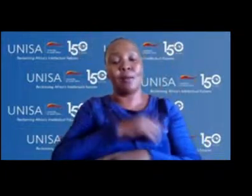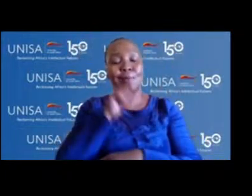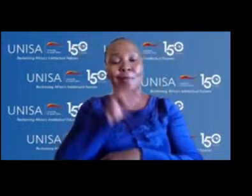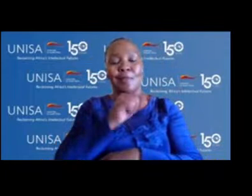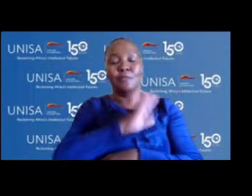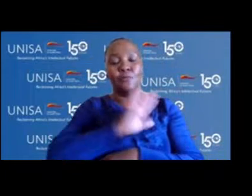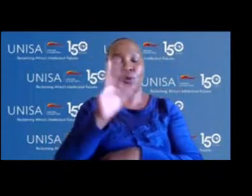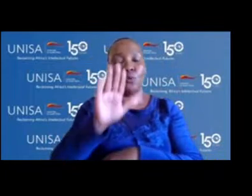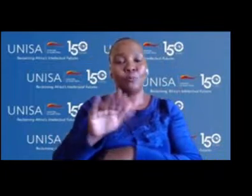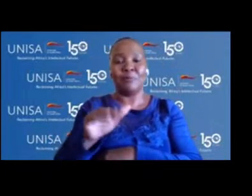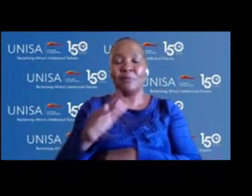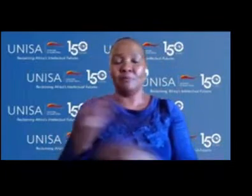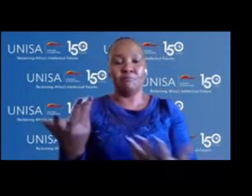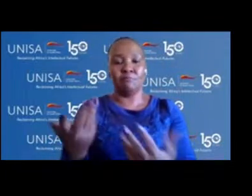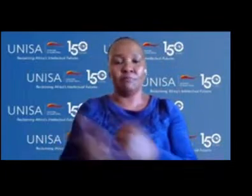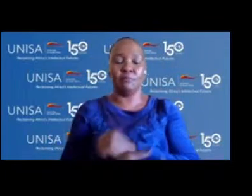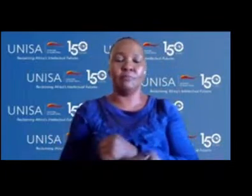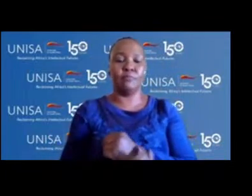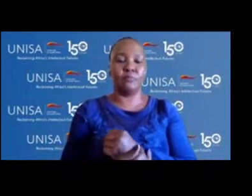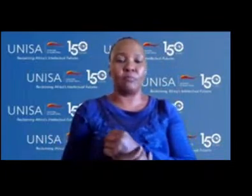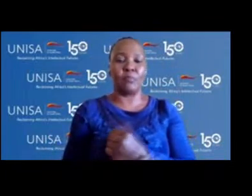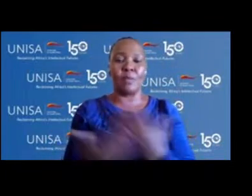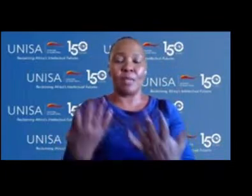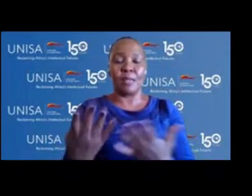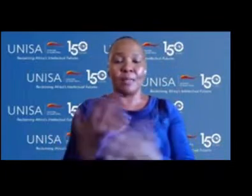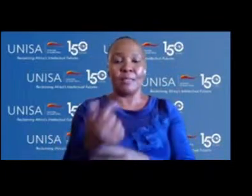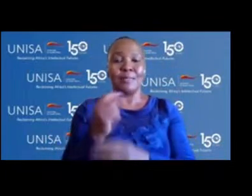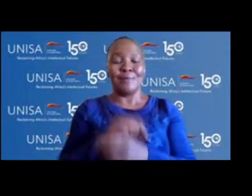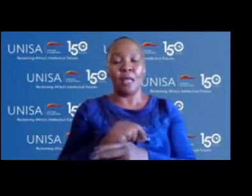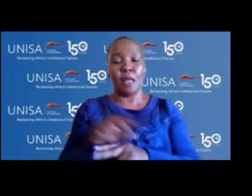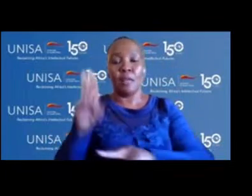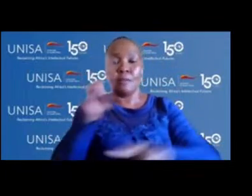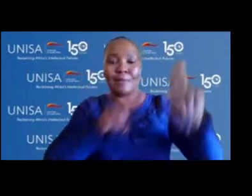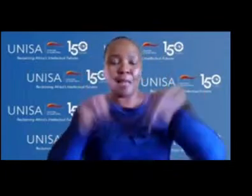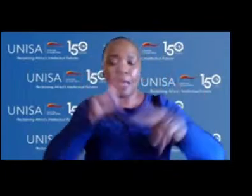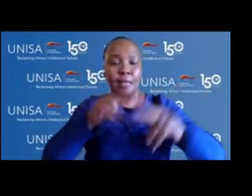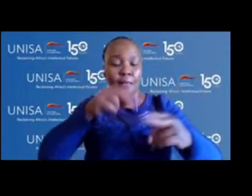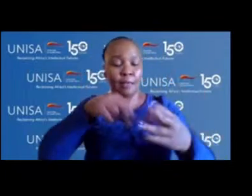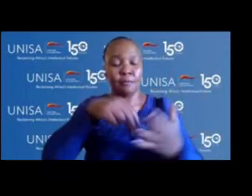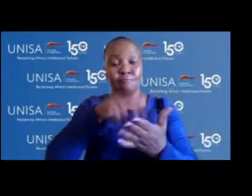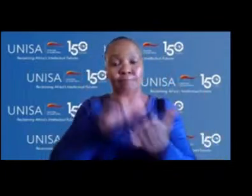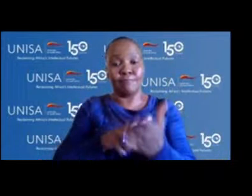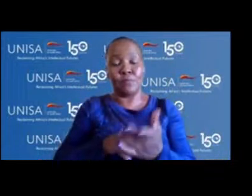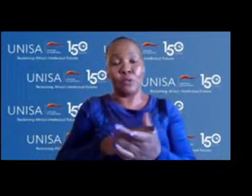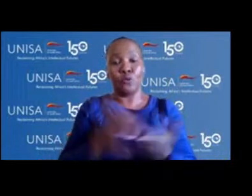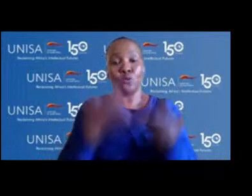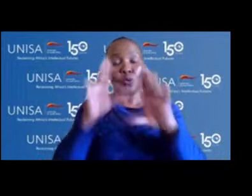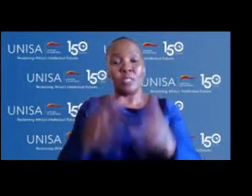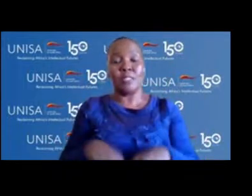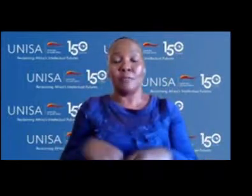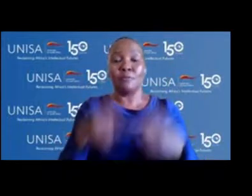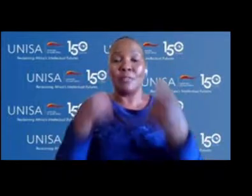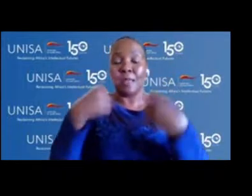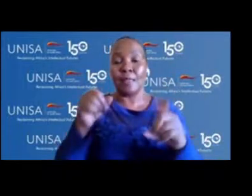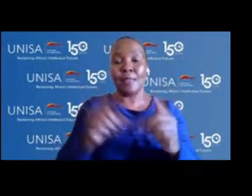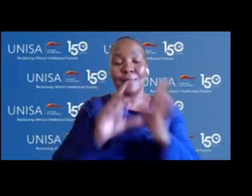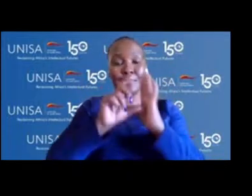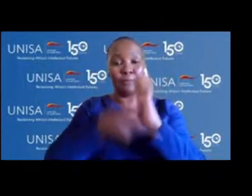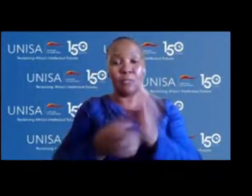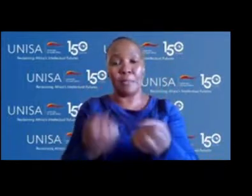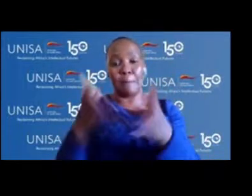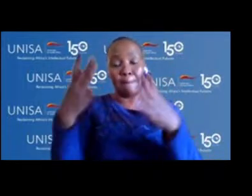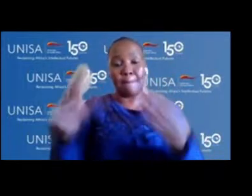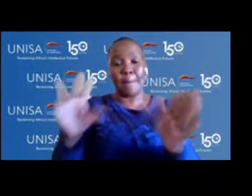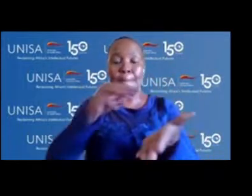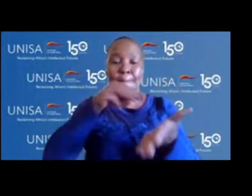automatic. And in terms of proctoring, students who disclose their disabilities and submitted